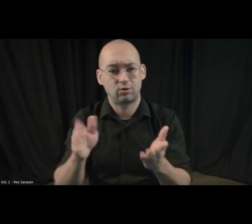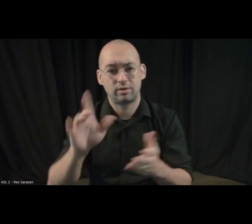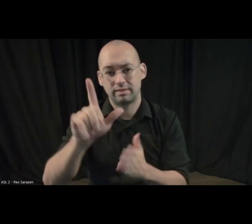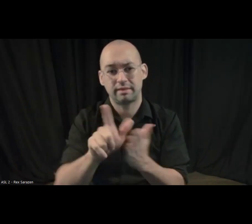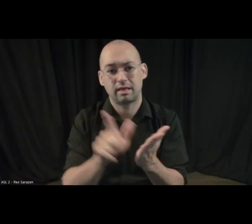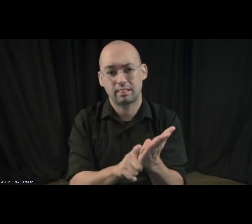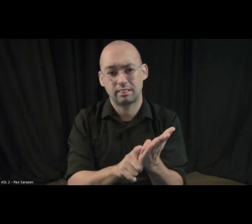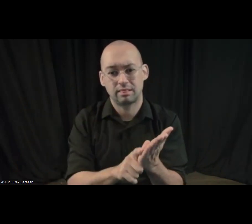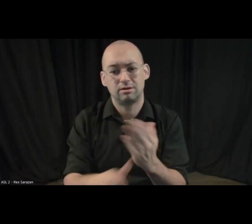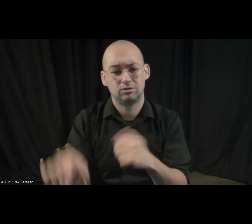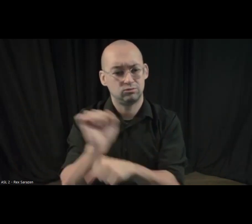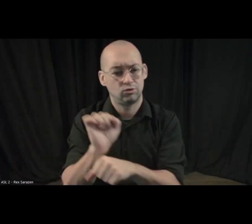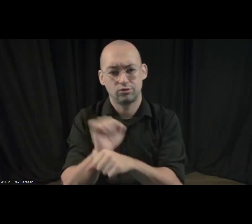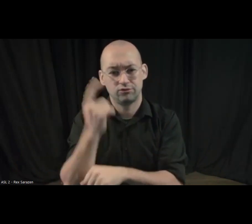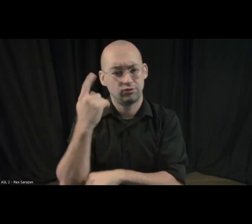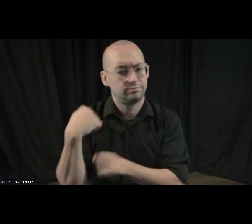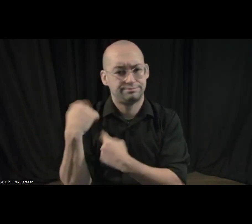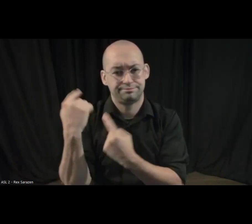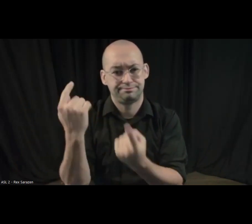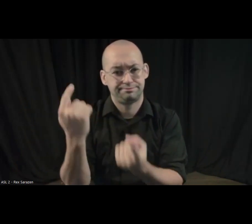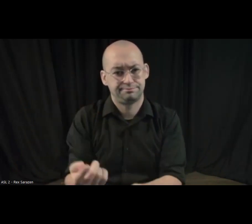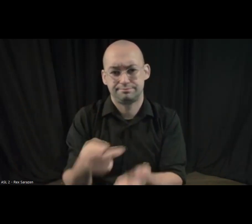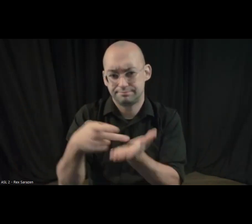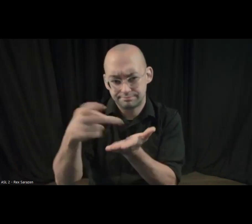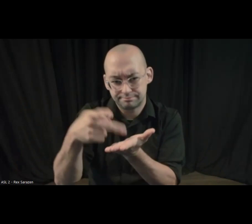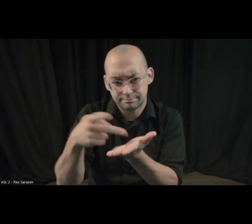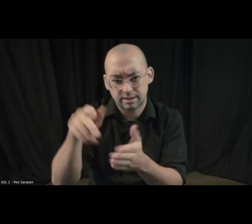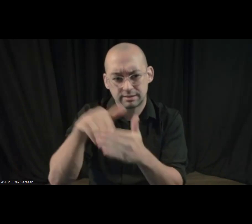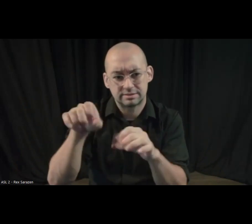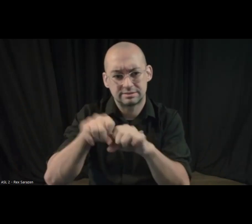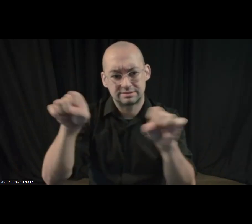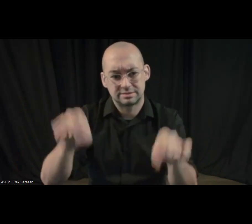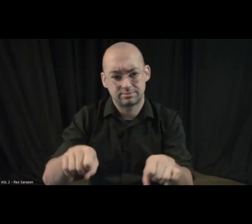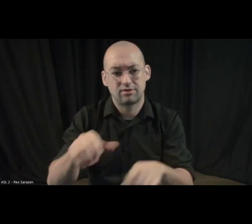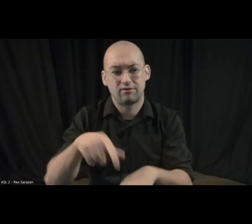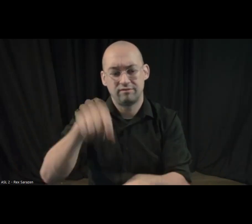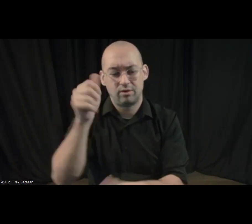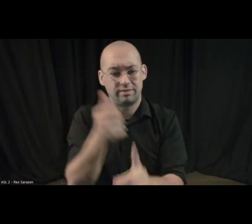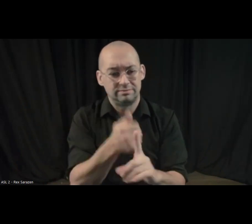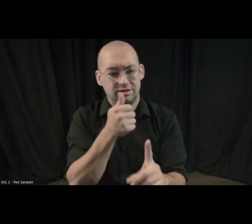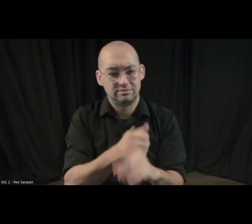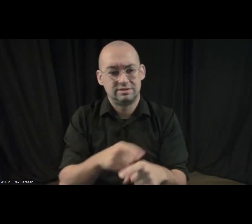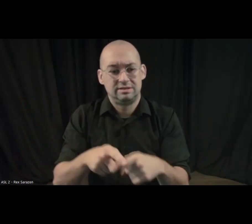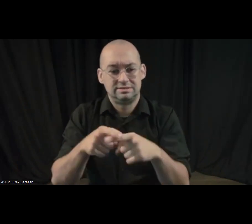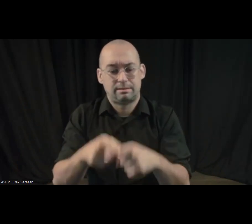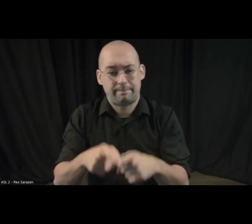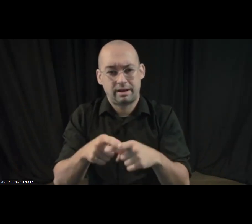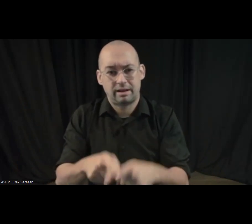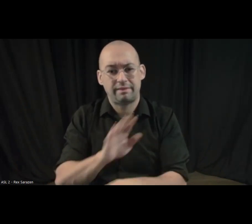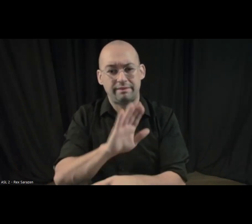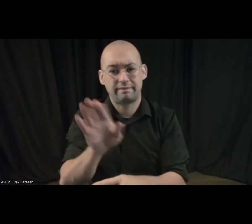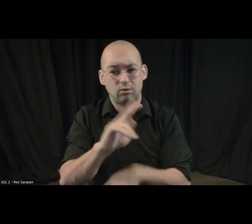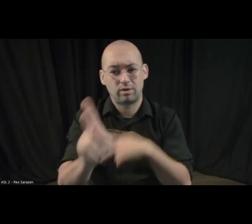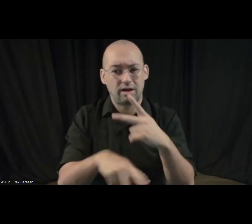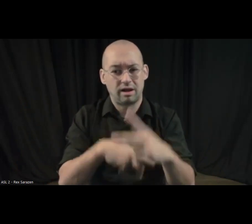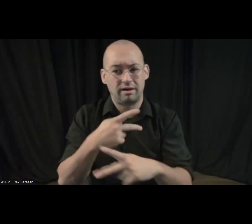have worked for decades and paid into the system, will find themselves, depending on their type of immigration